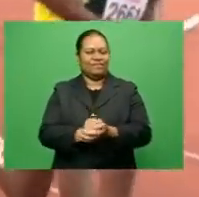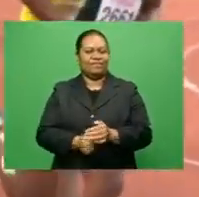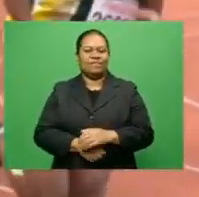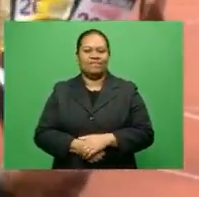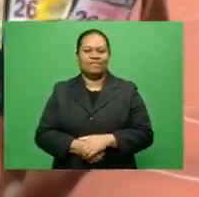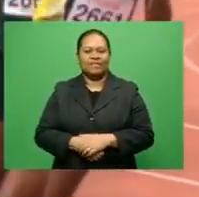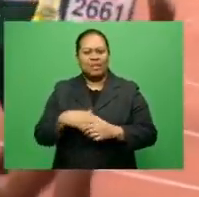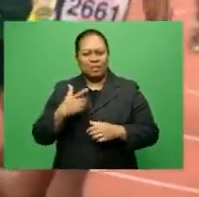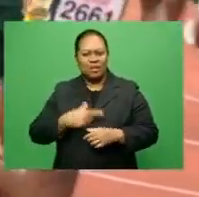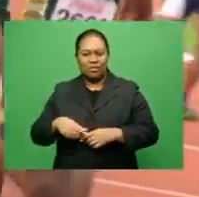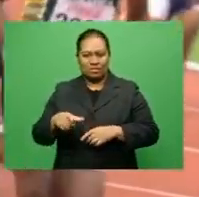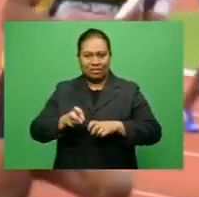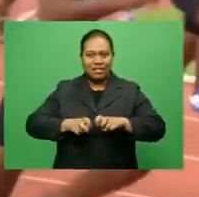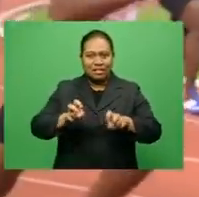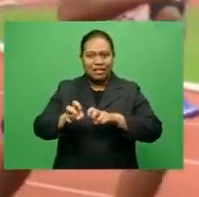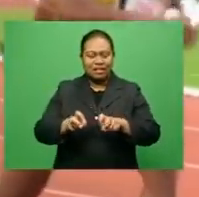offering.